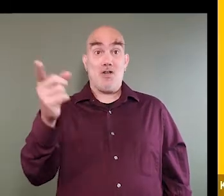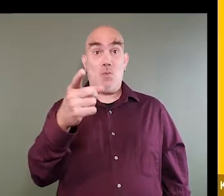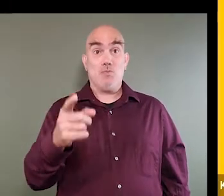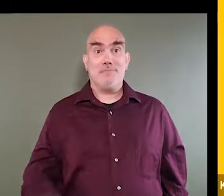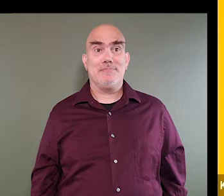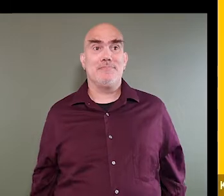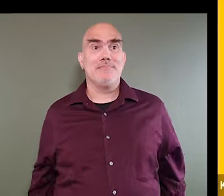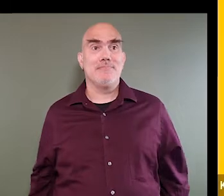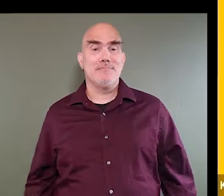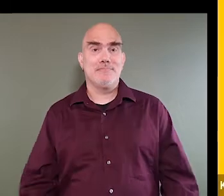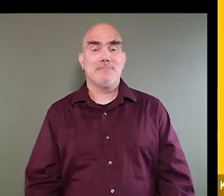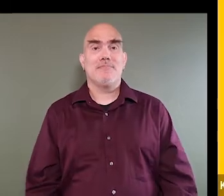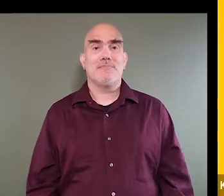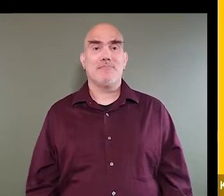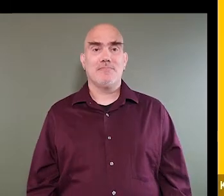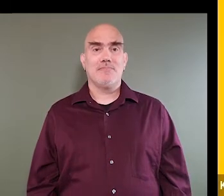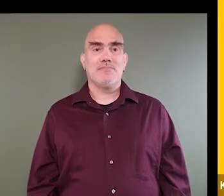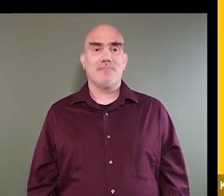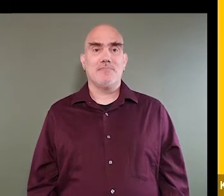1.